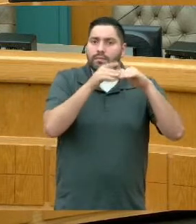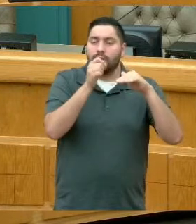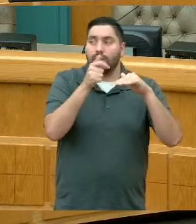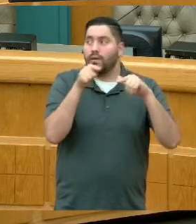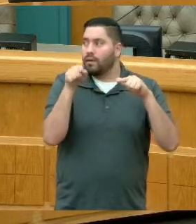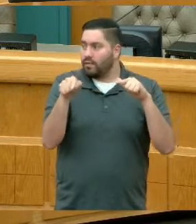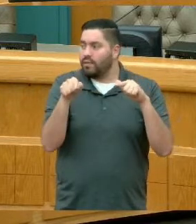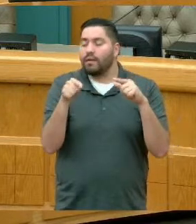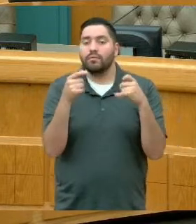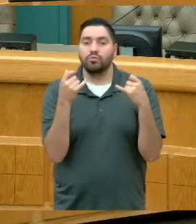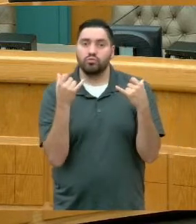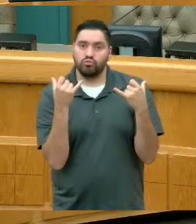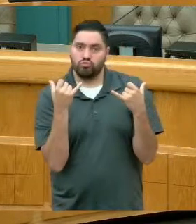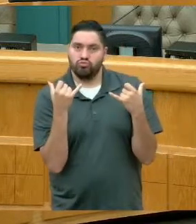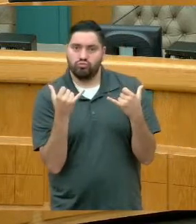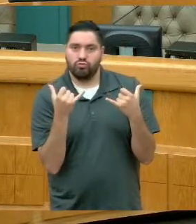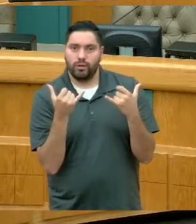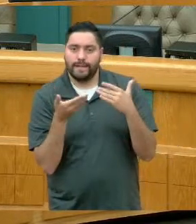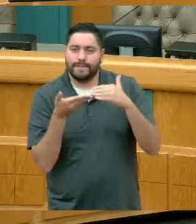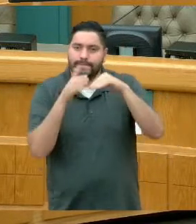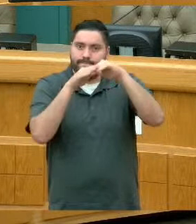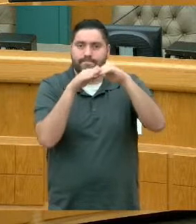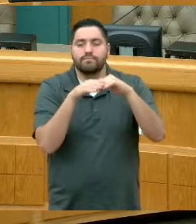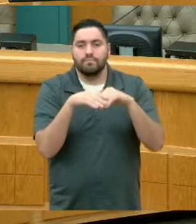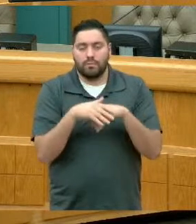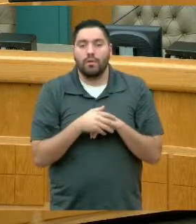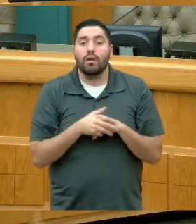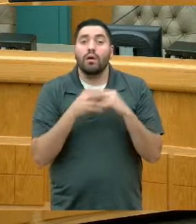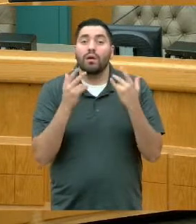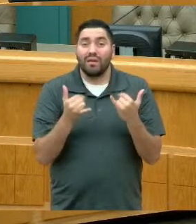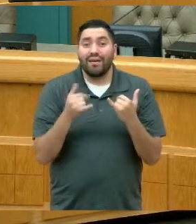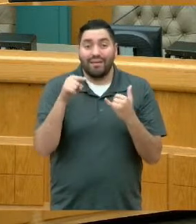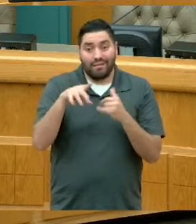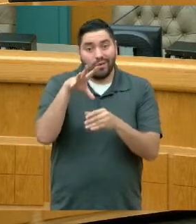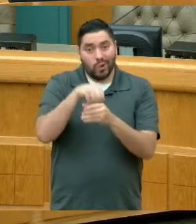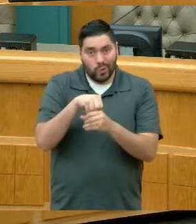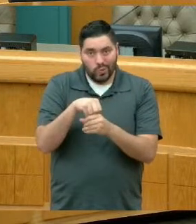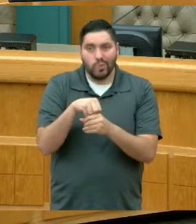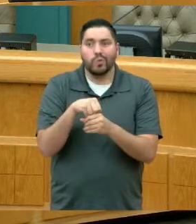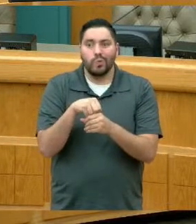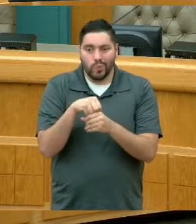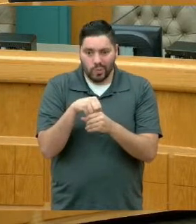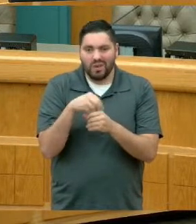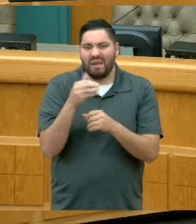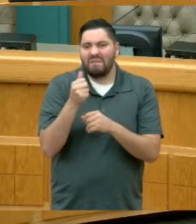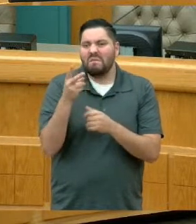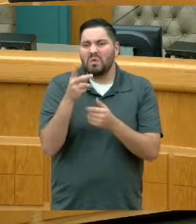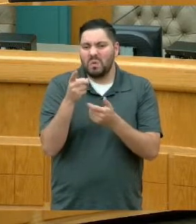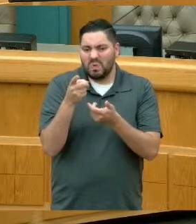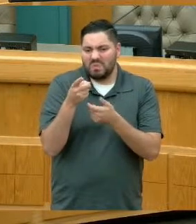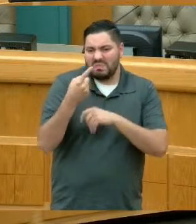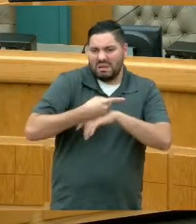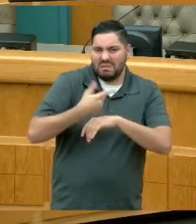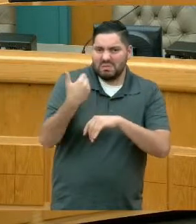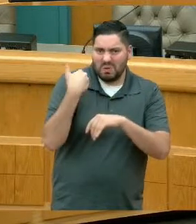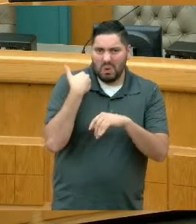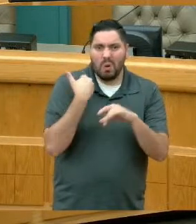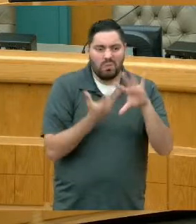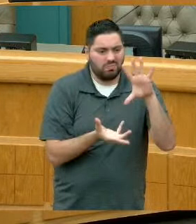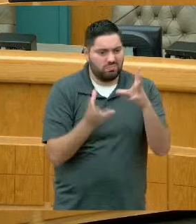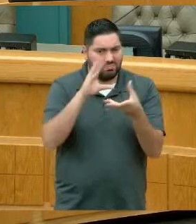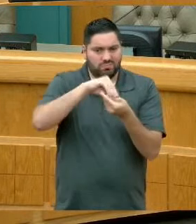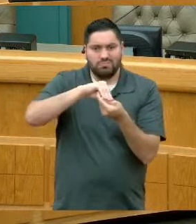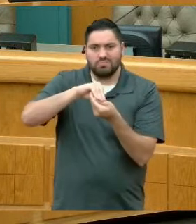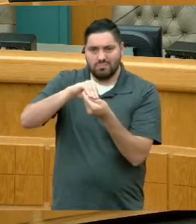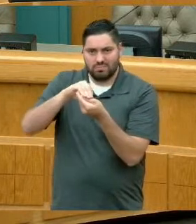Sunday, 237 yesterday, today plus 289. That number does include a big batch of tests that were taken a couple